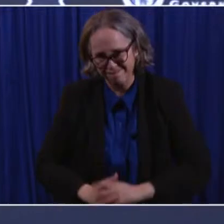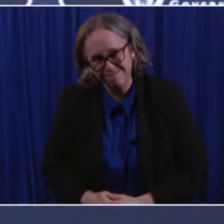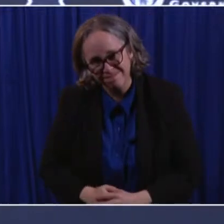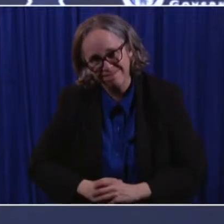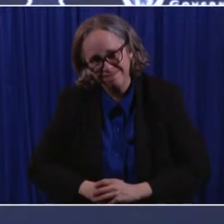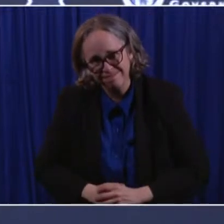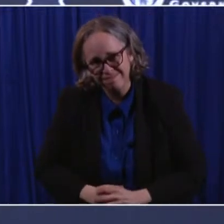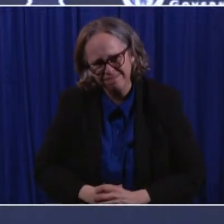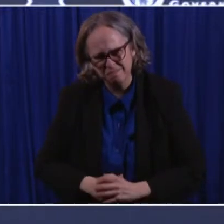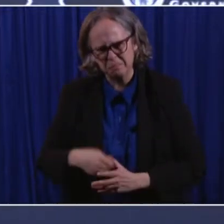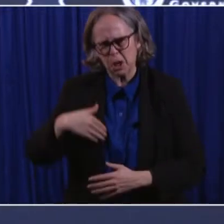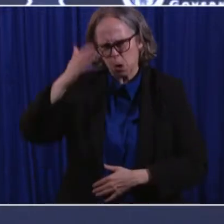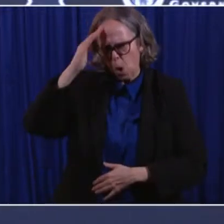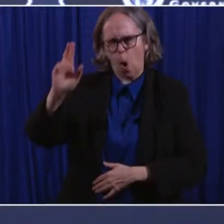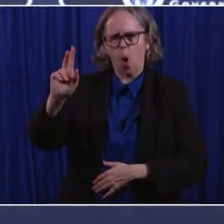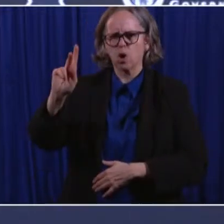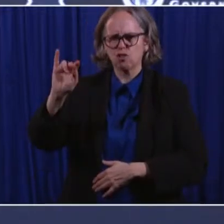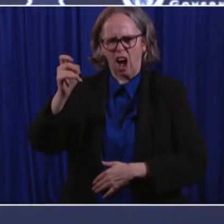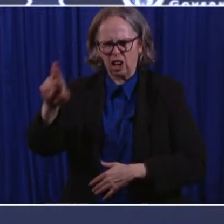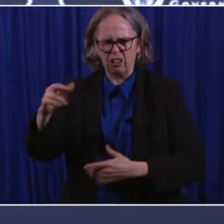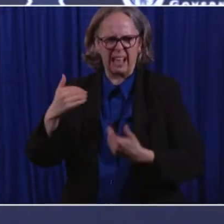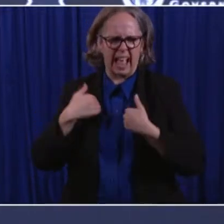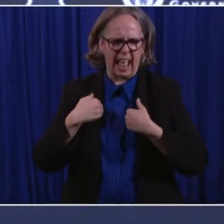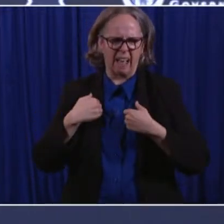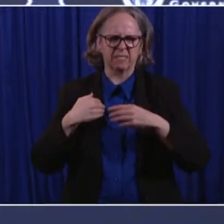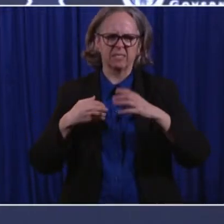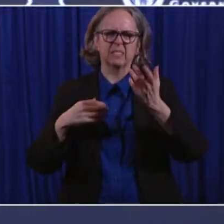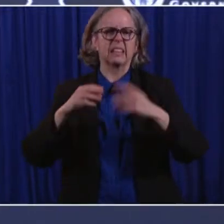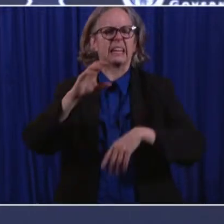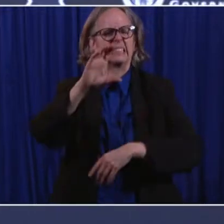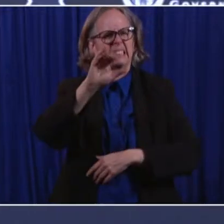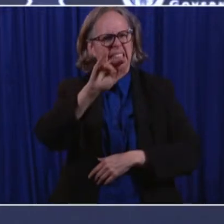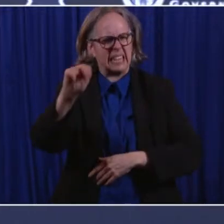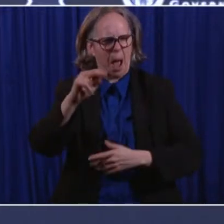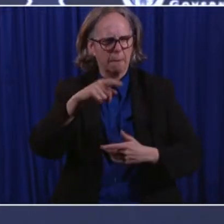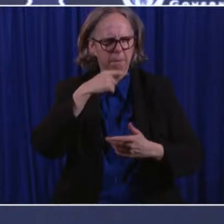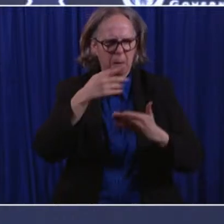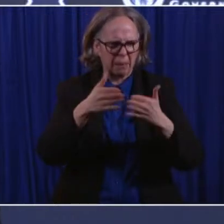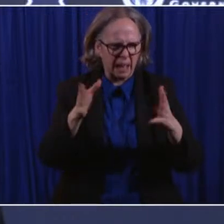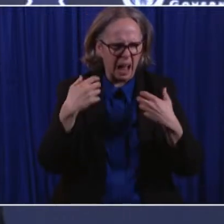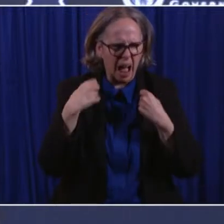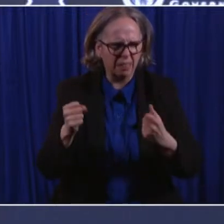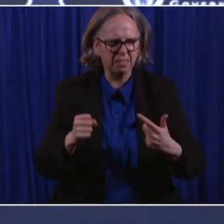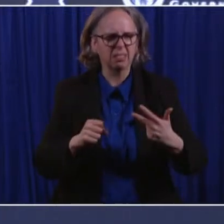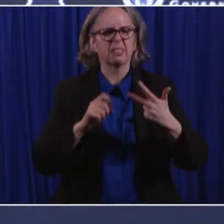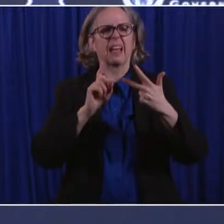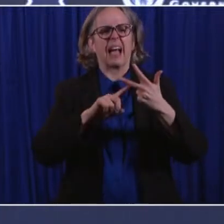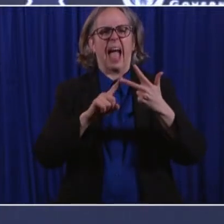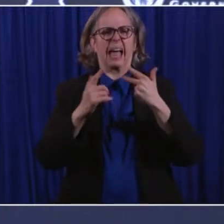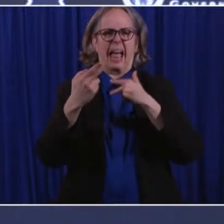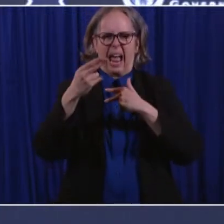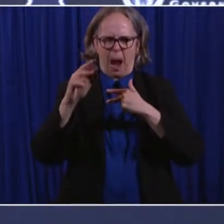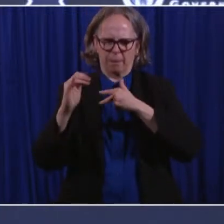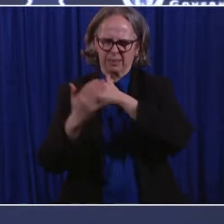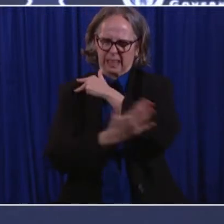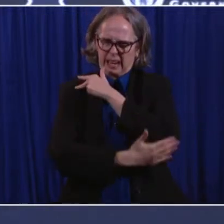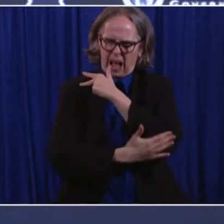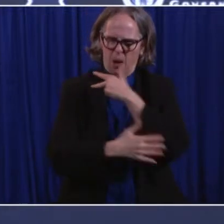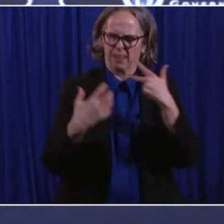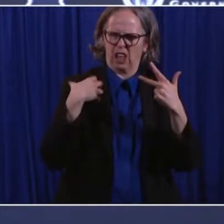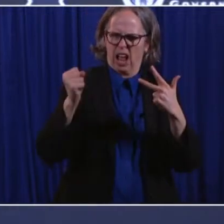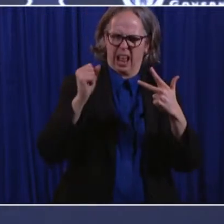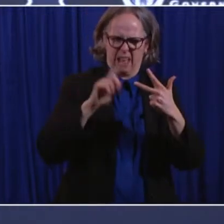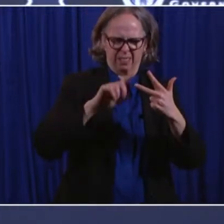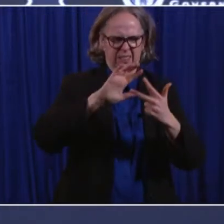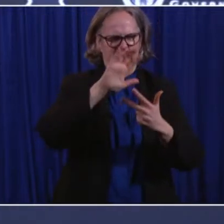Public Health, the Hamilton County Public Health Department, the Health Collaborative, several other local agencies have really been important contributors